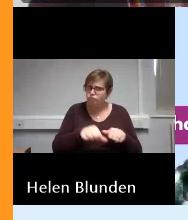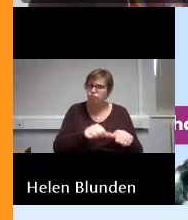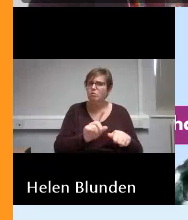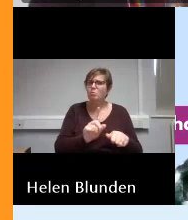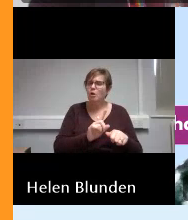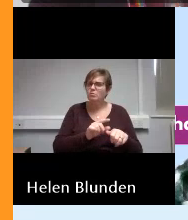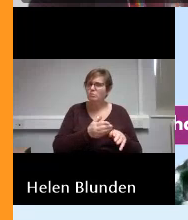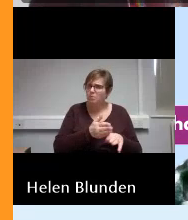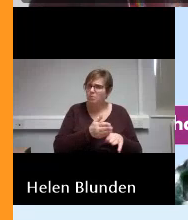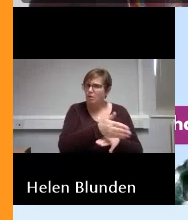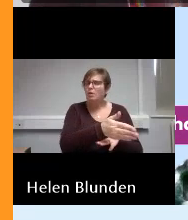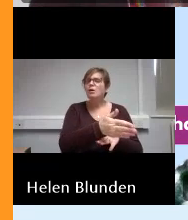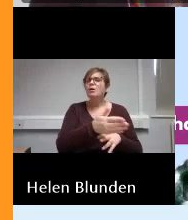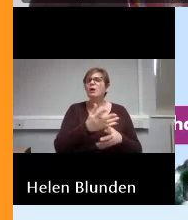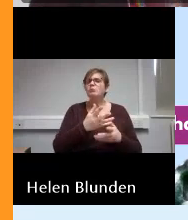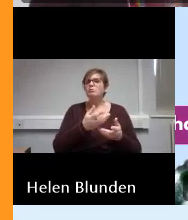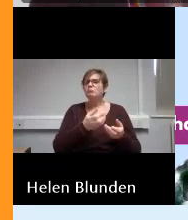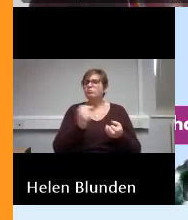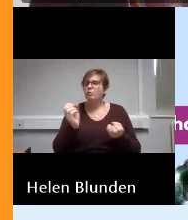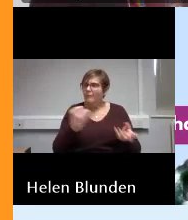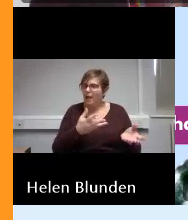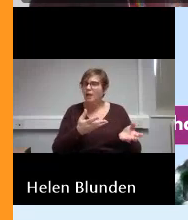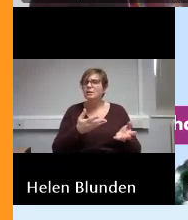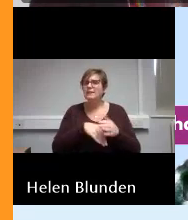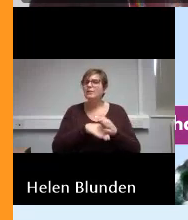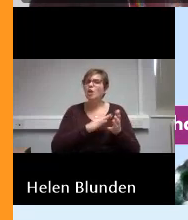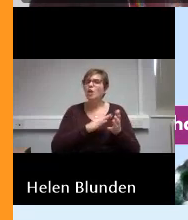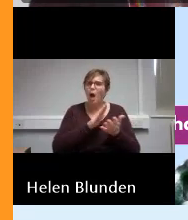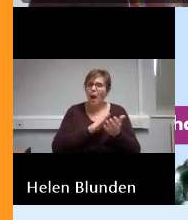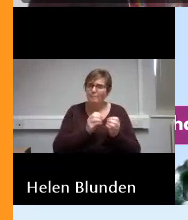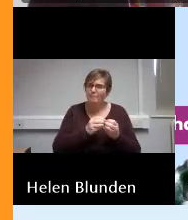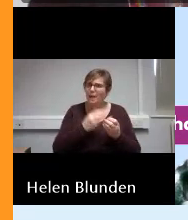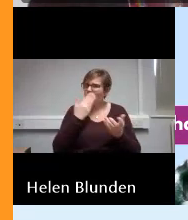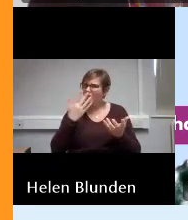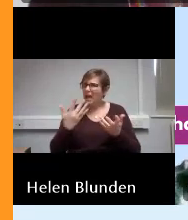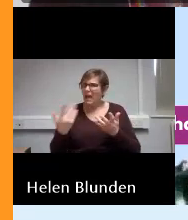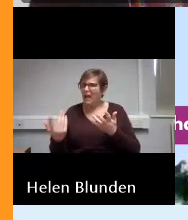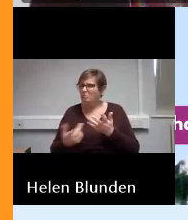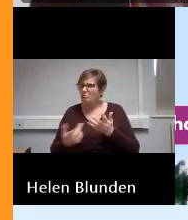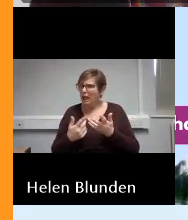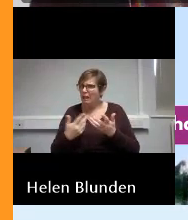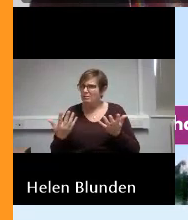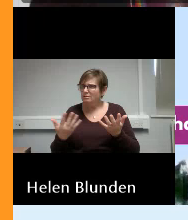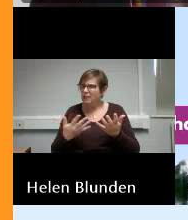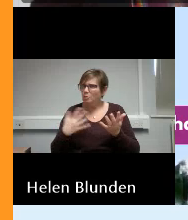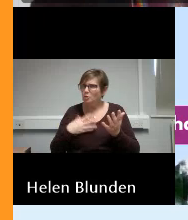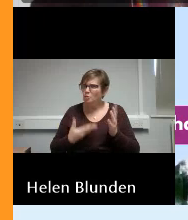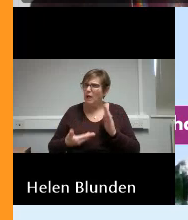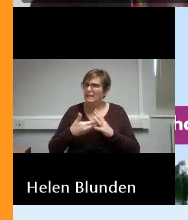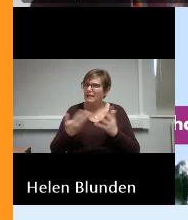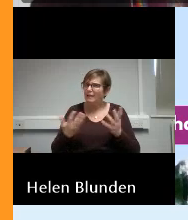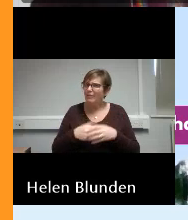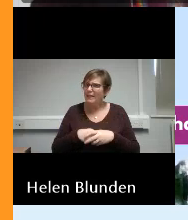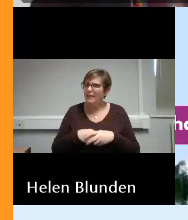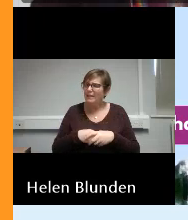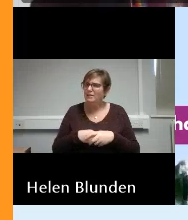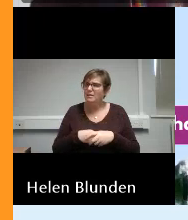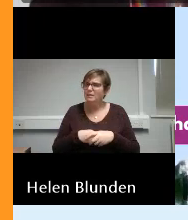the providers of the hub. I don't know if anybody else wants to come in any more about any of